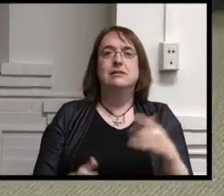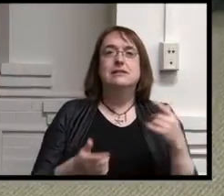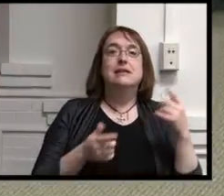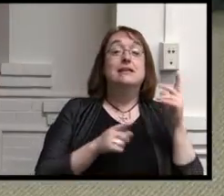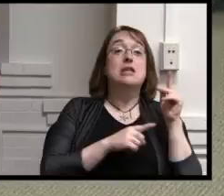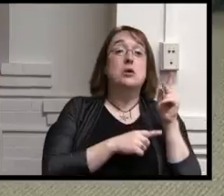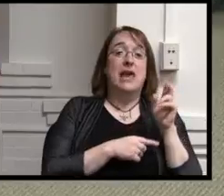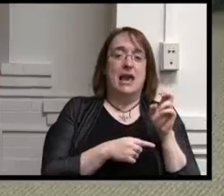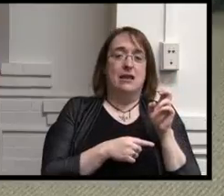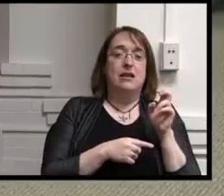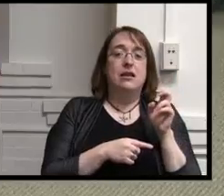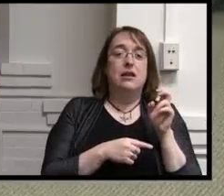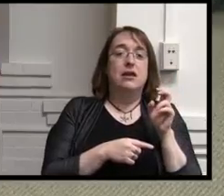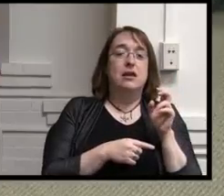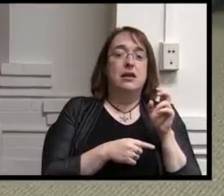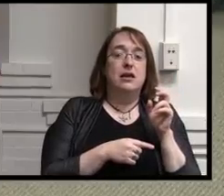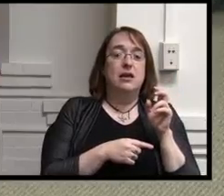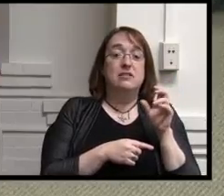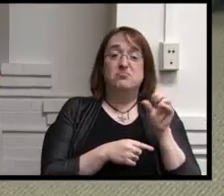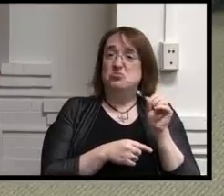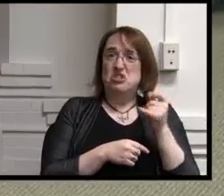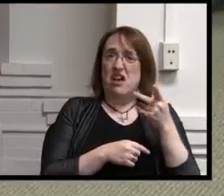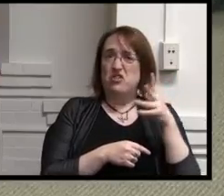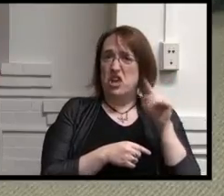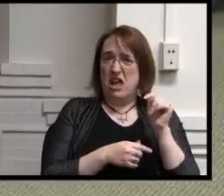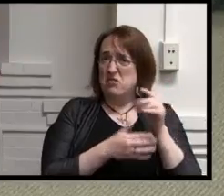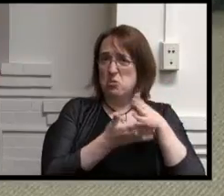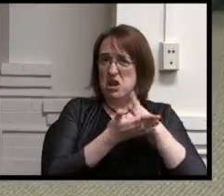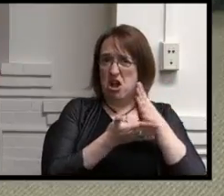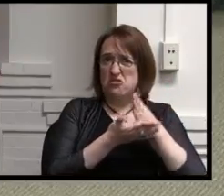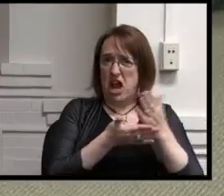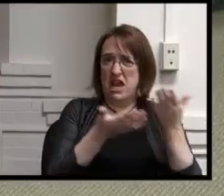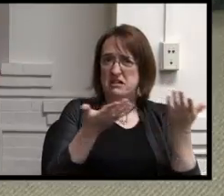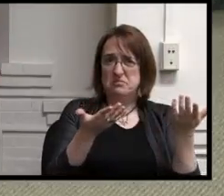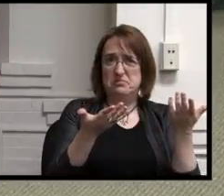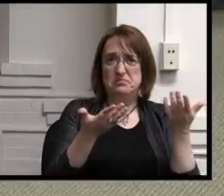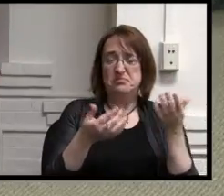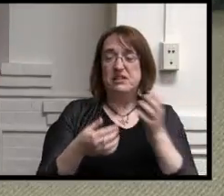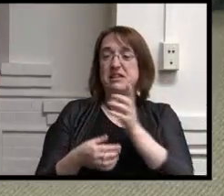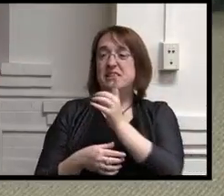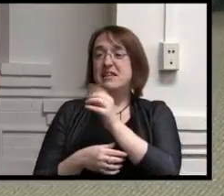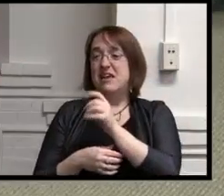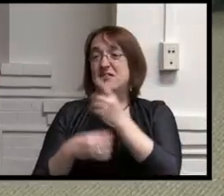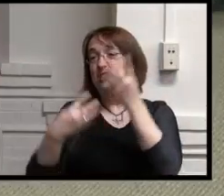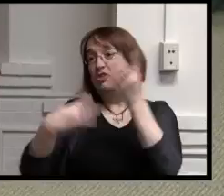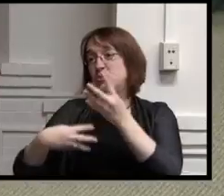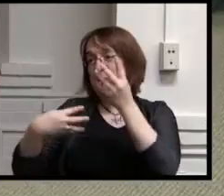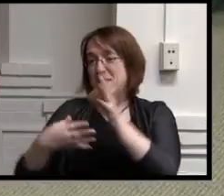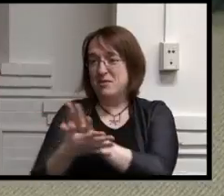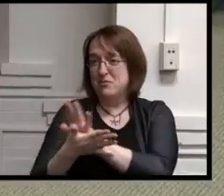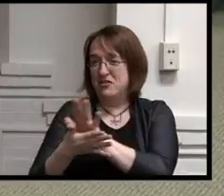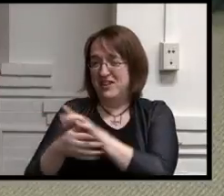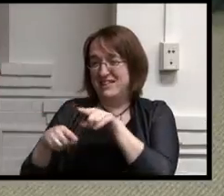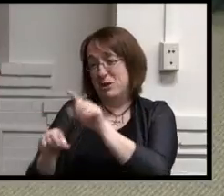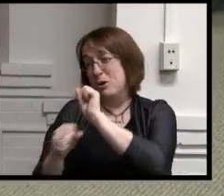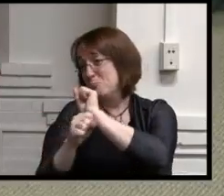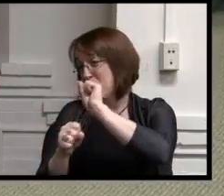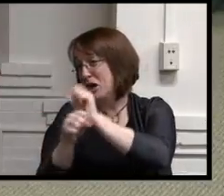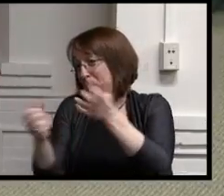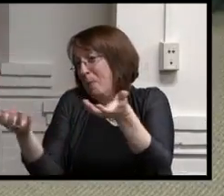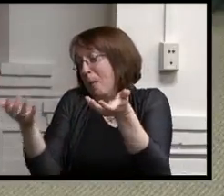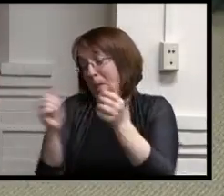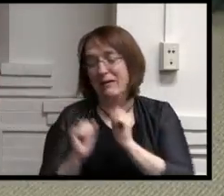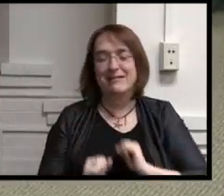okay, like, if we have no problems with SovereignNet? Like, Like we when just you're fine? streaming movies Okay. during They're work. fine. Yeah, okay. Yeah. Cat videos. No, I